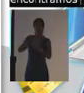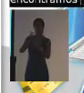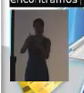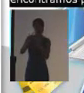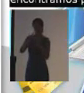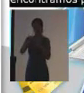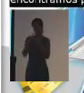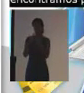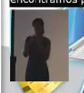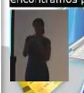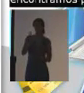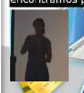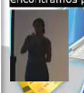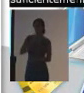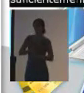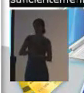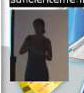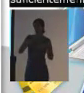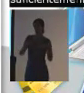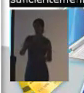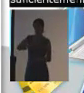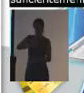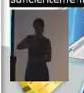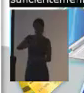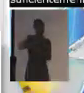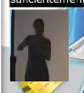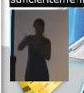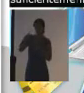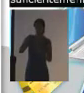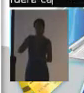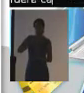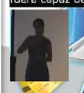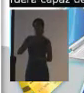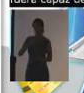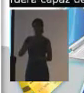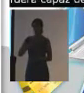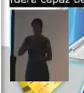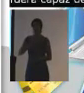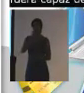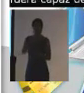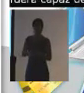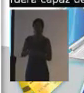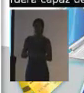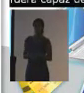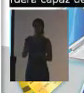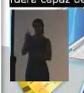found certain parameters that were large enough in order to be able to use the step.